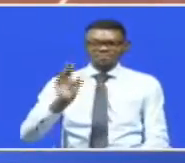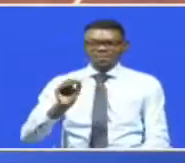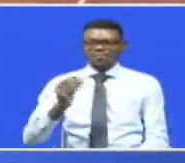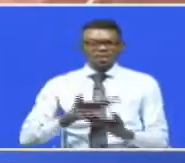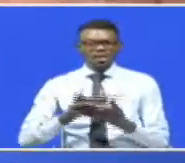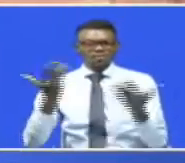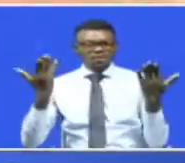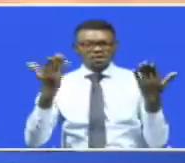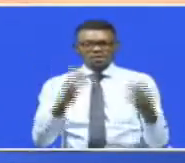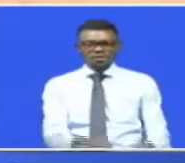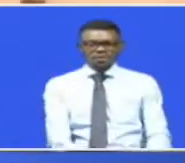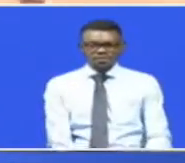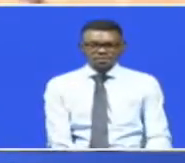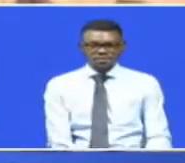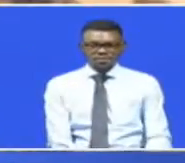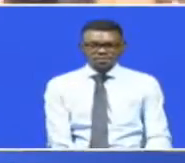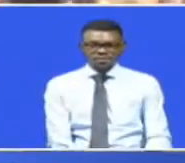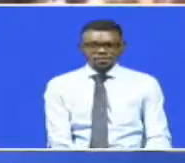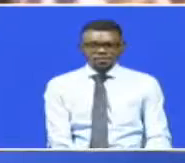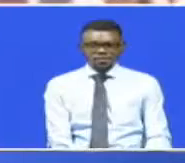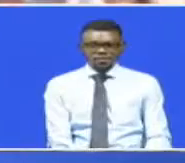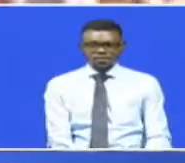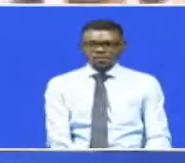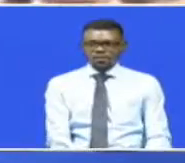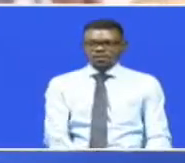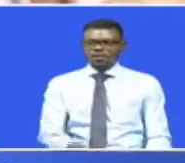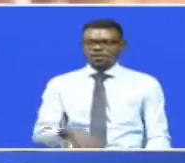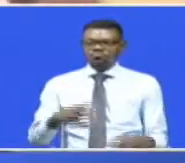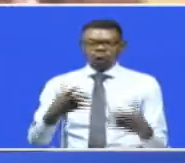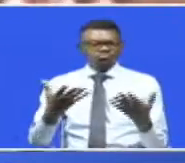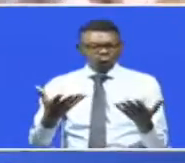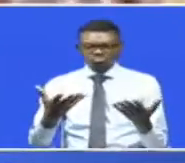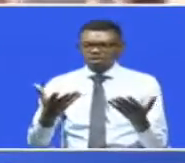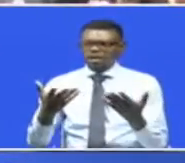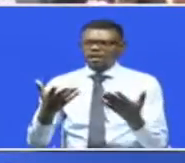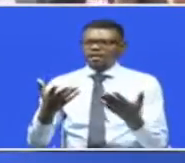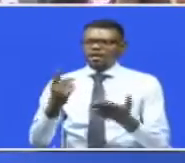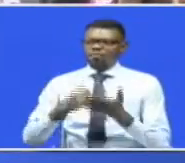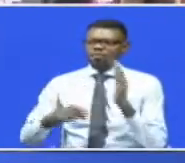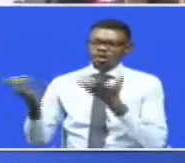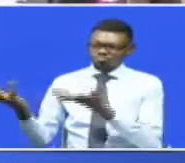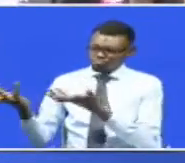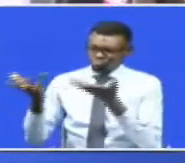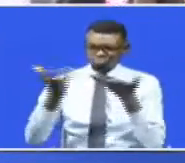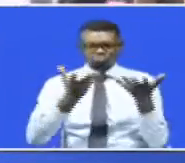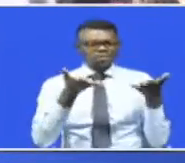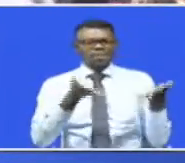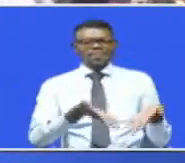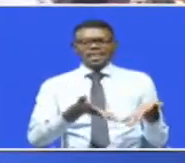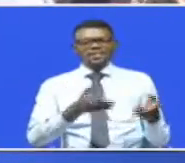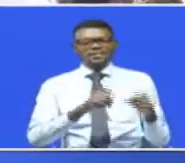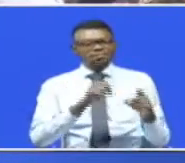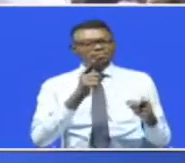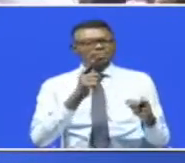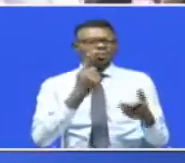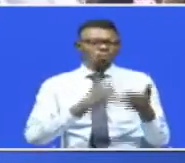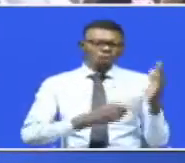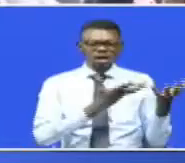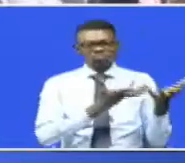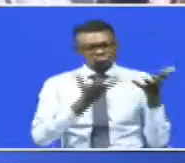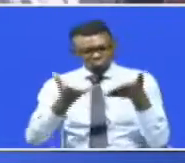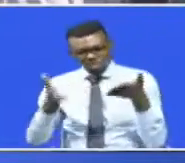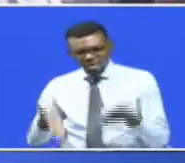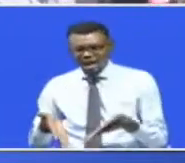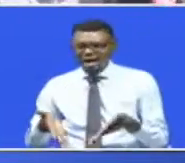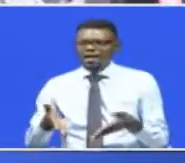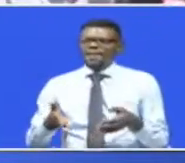They need in relation to import, export and end user, so that that is facilitated